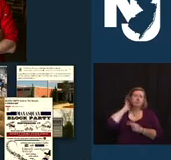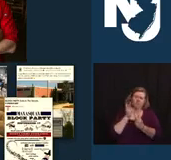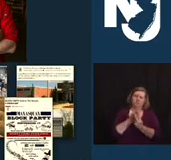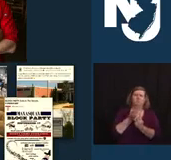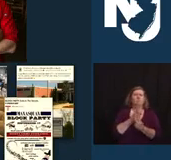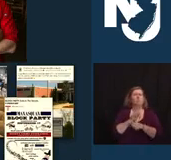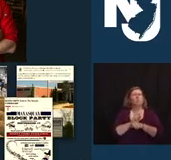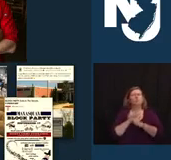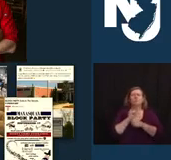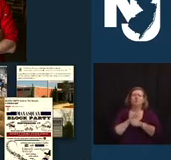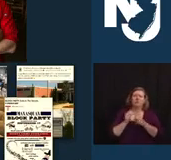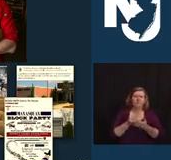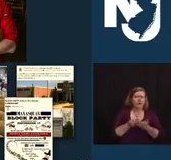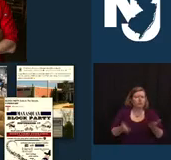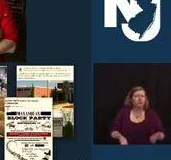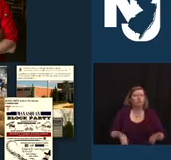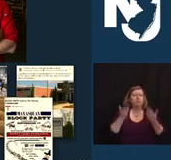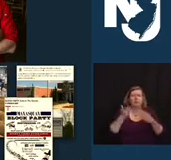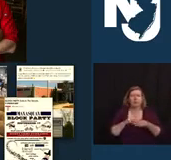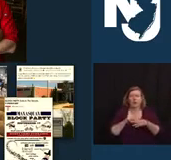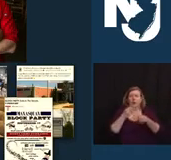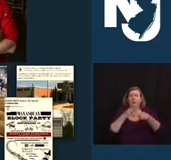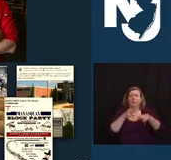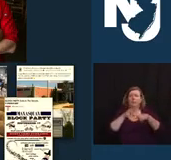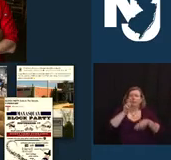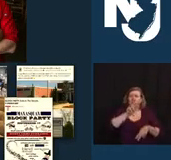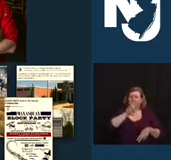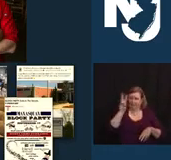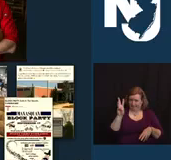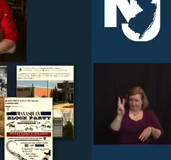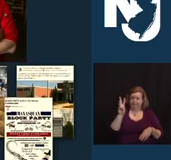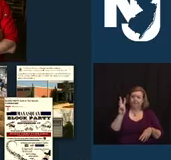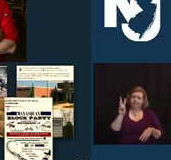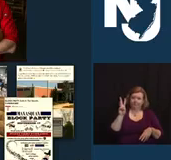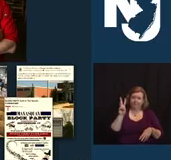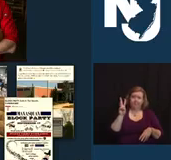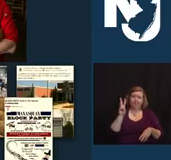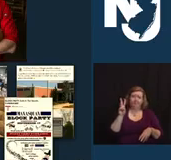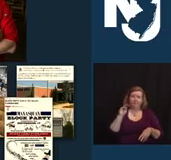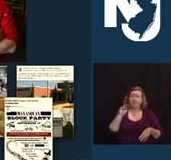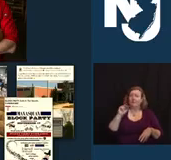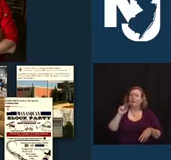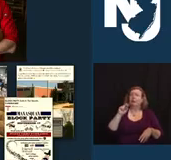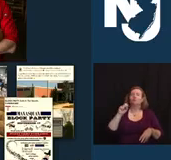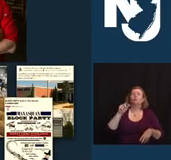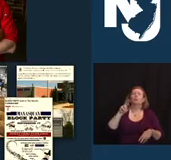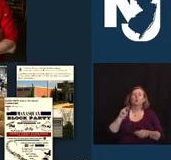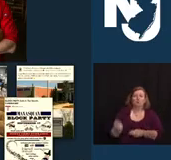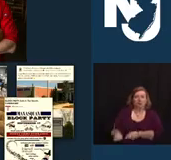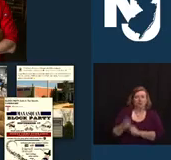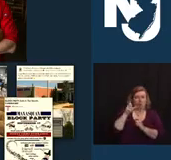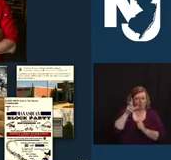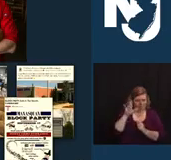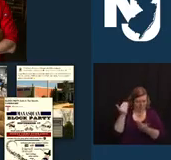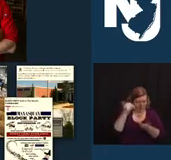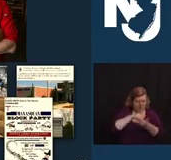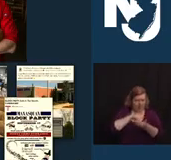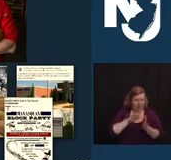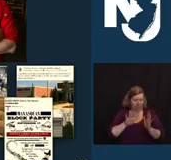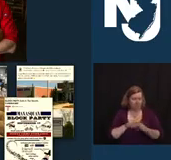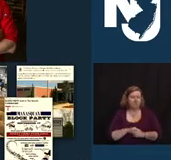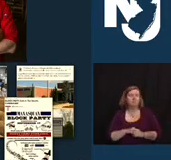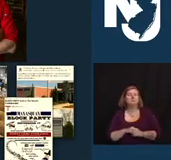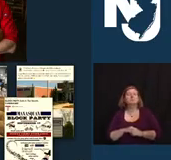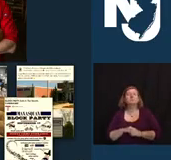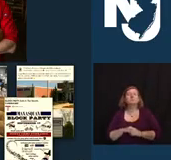fundraiser, again, is April 26th, Manasquan River Golf Club. That same website, cheflousarmy.org, has the details. And